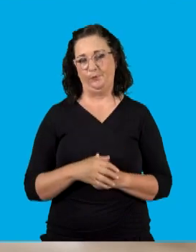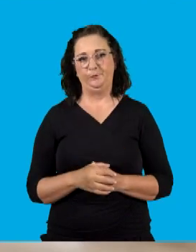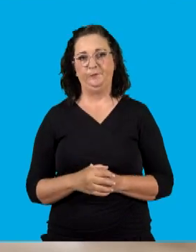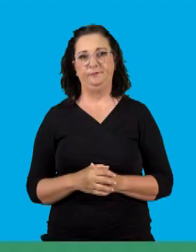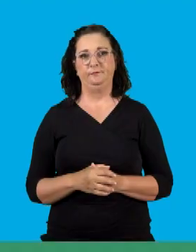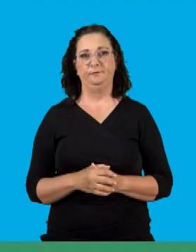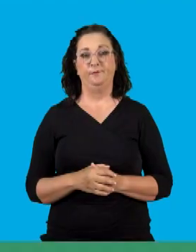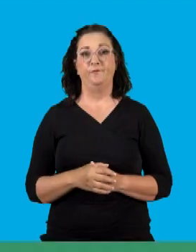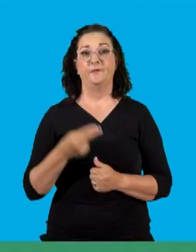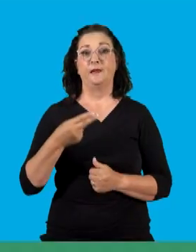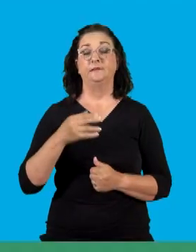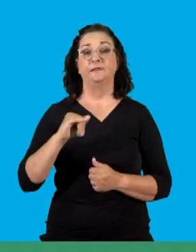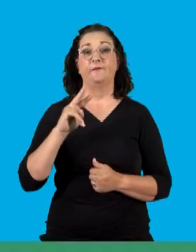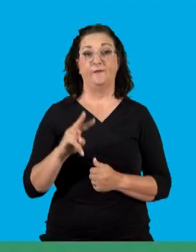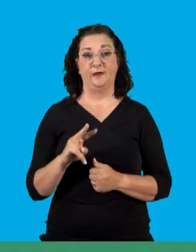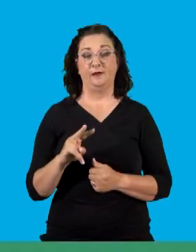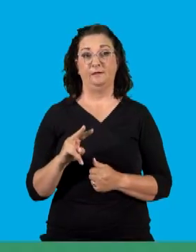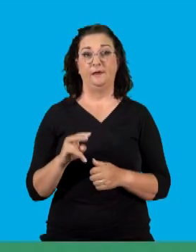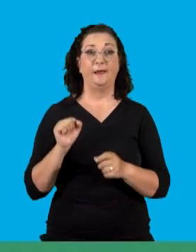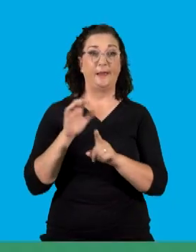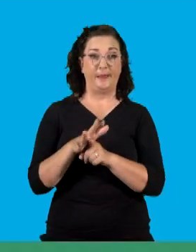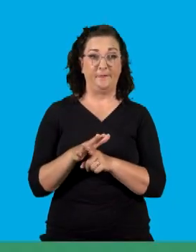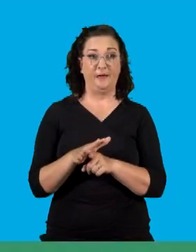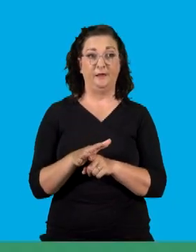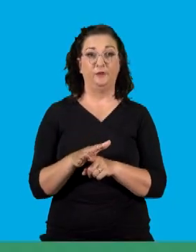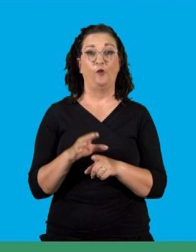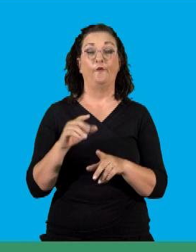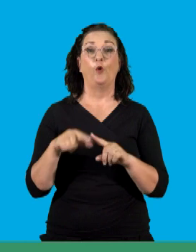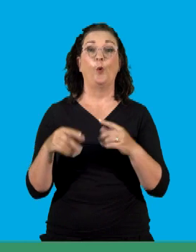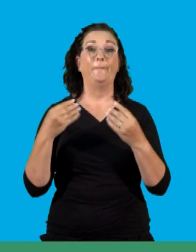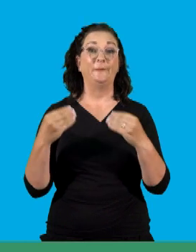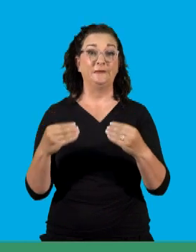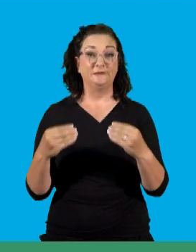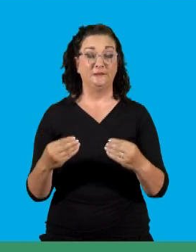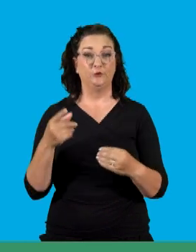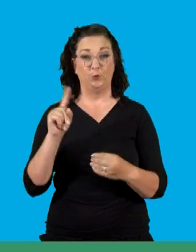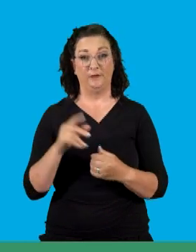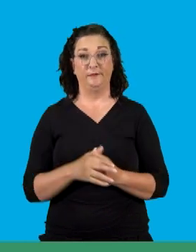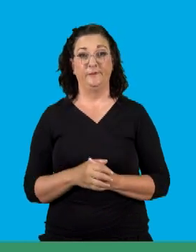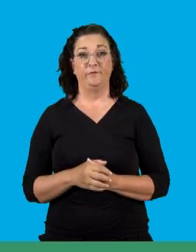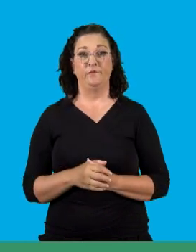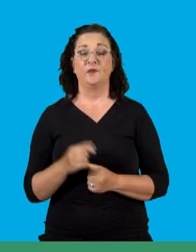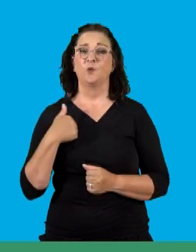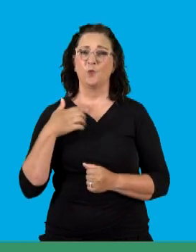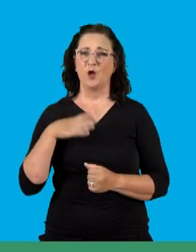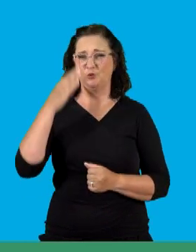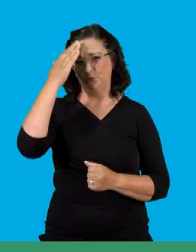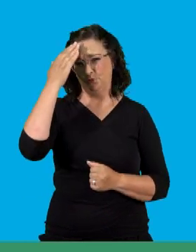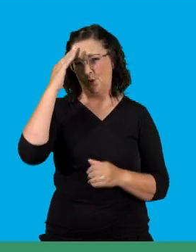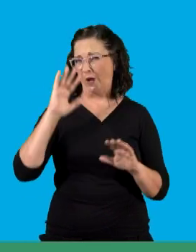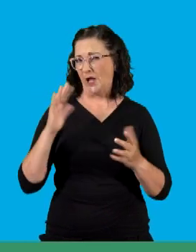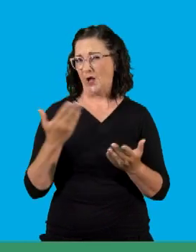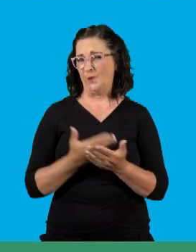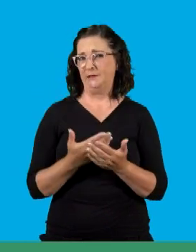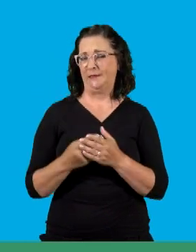the negative impact of HIV or AIDS on businesses. So this is where we are. We want to know the impact